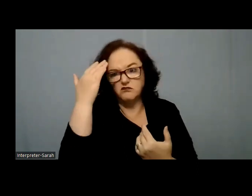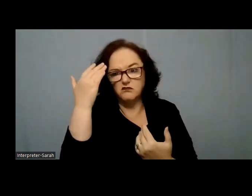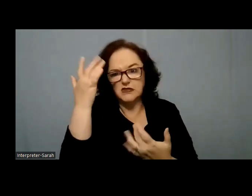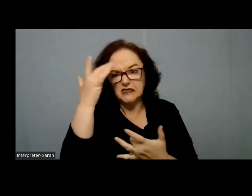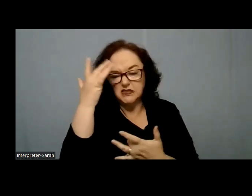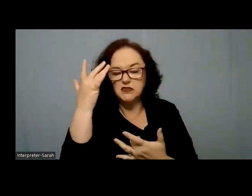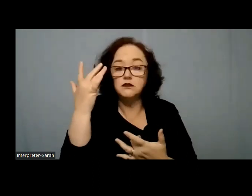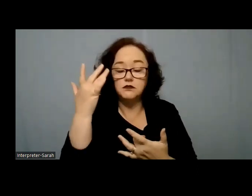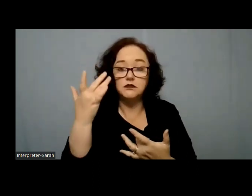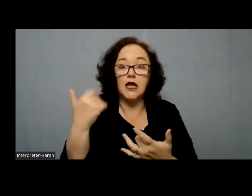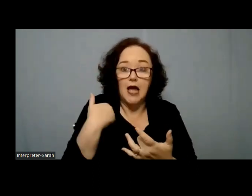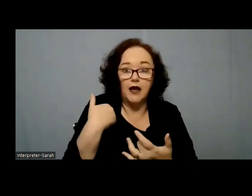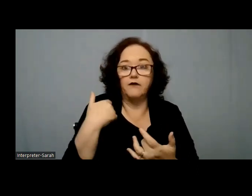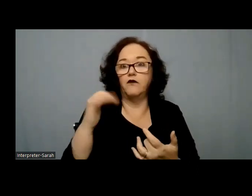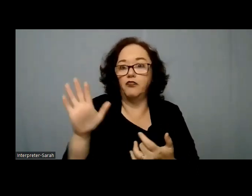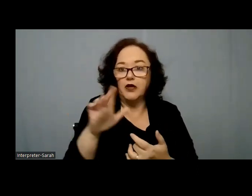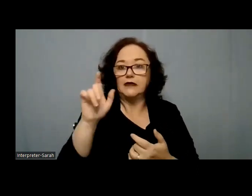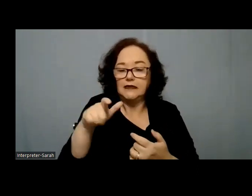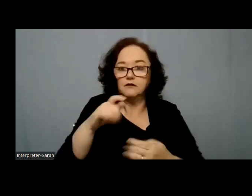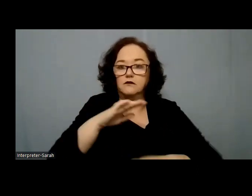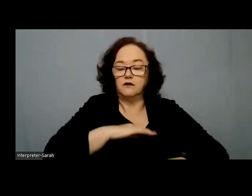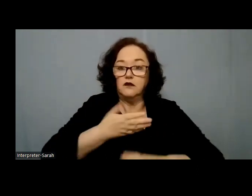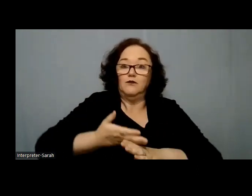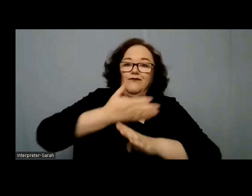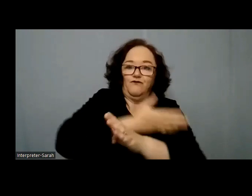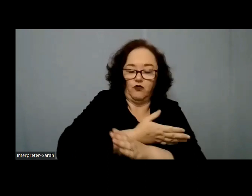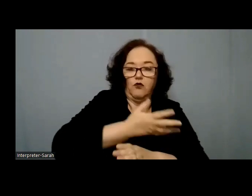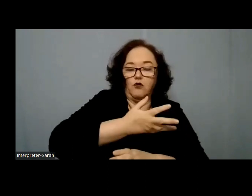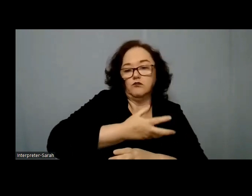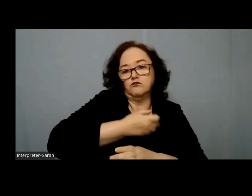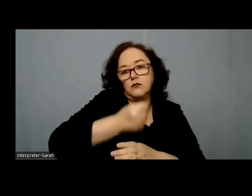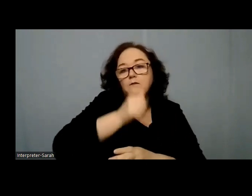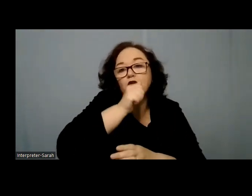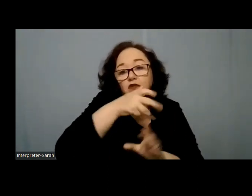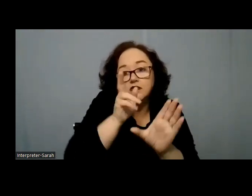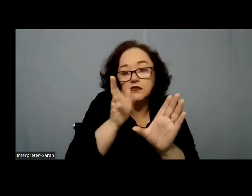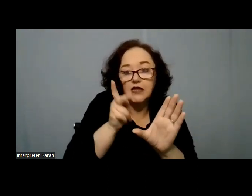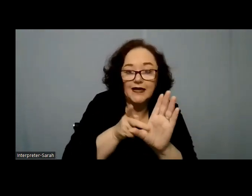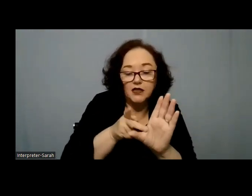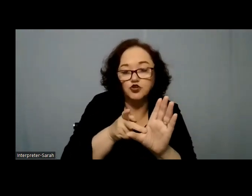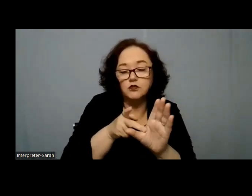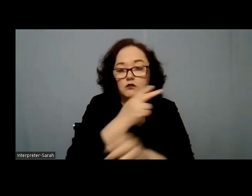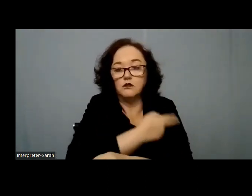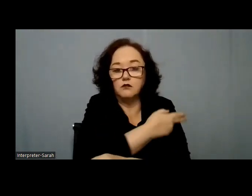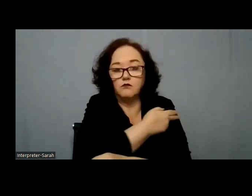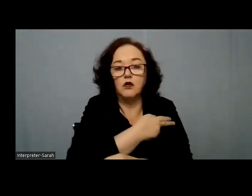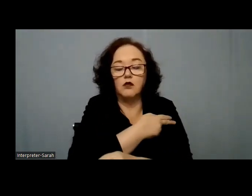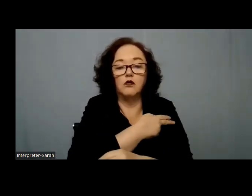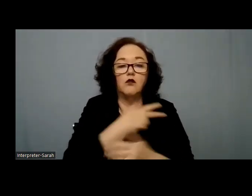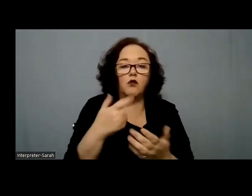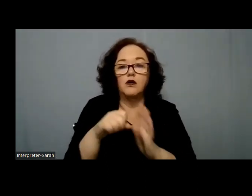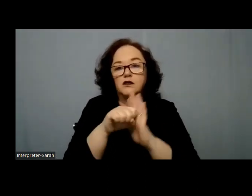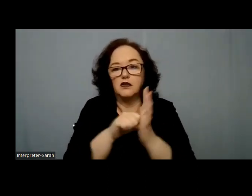to having to admit into a private psychiatric hospital or into our state hospital systems in